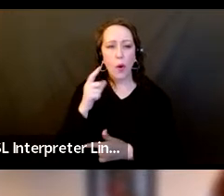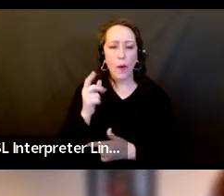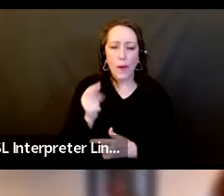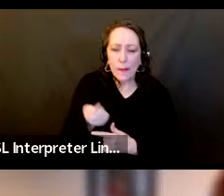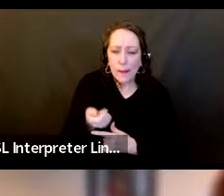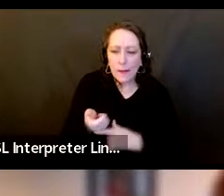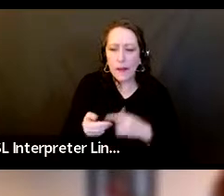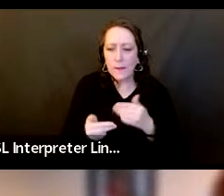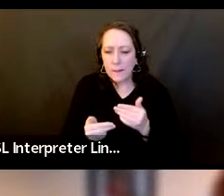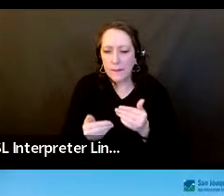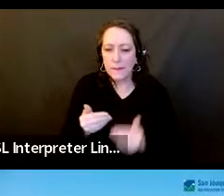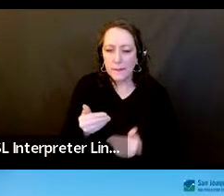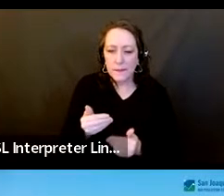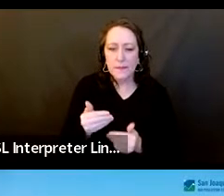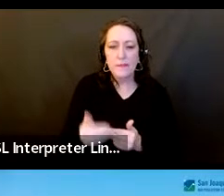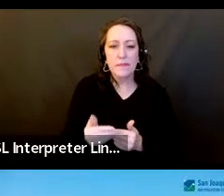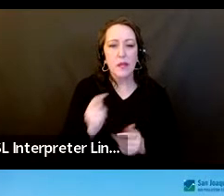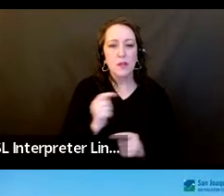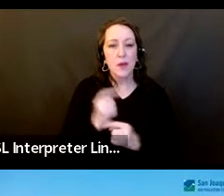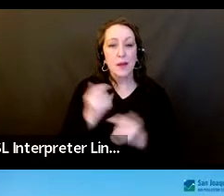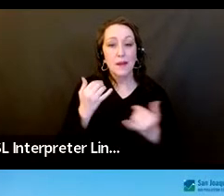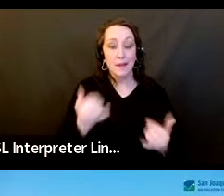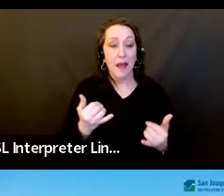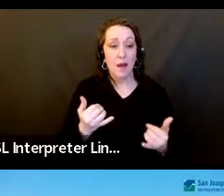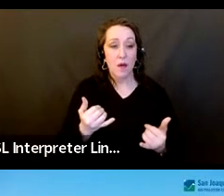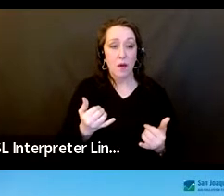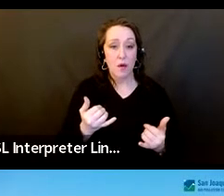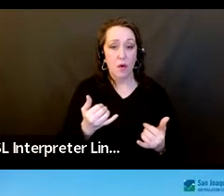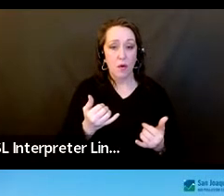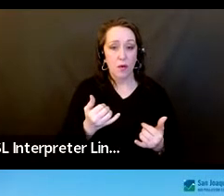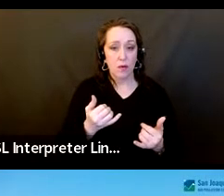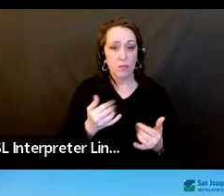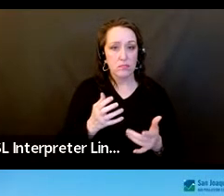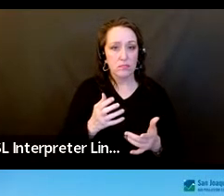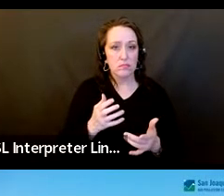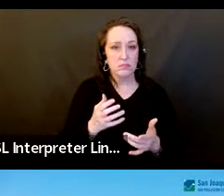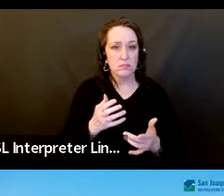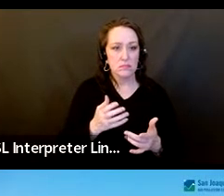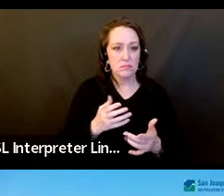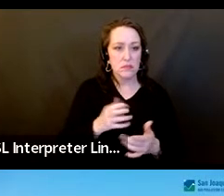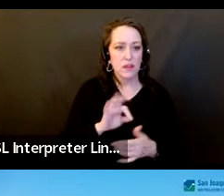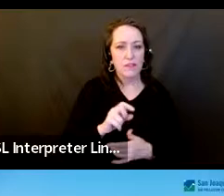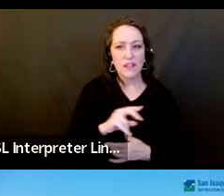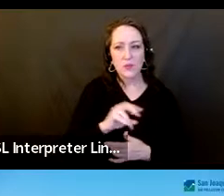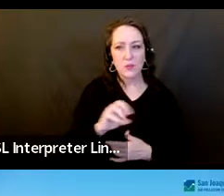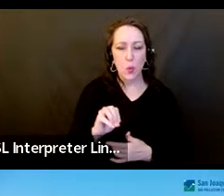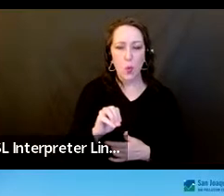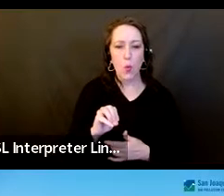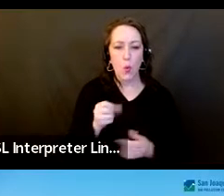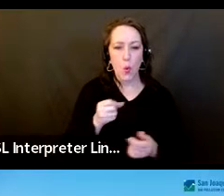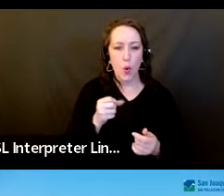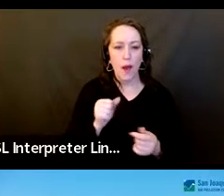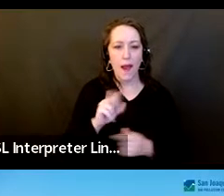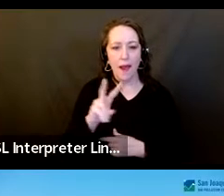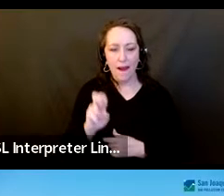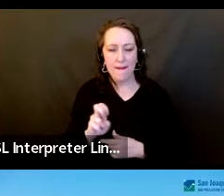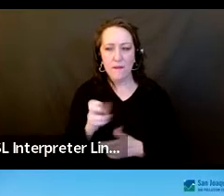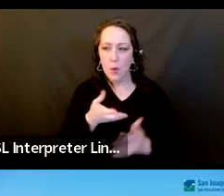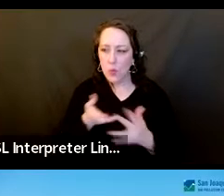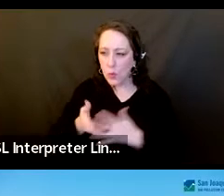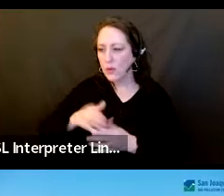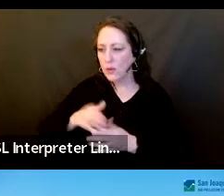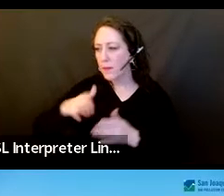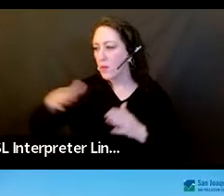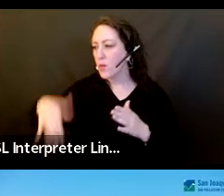incremental amount of trucks now that are going up Fresno Avenue, going through the neighborhood directly